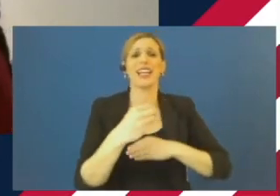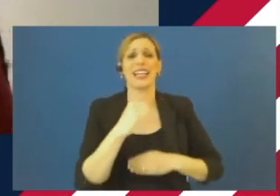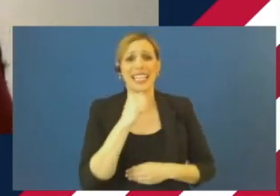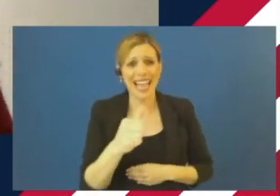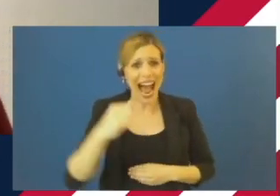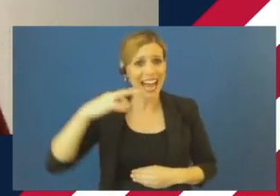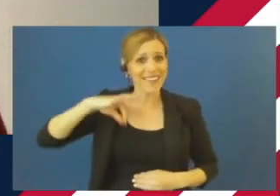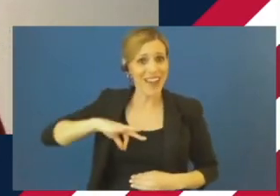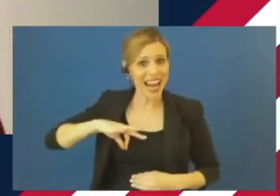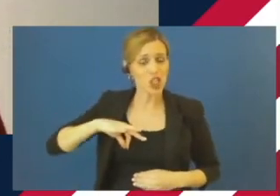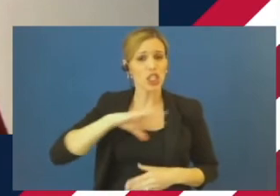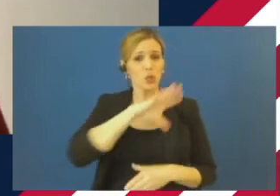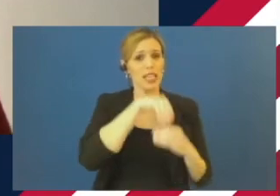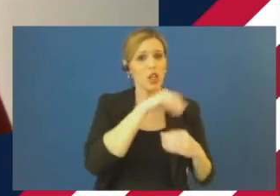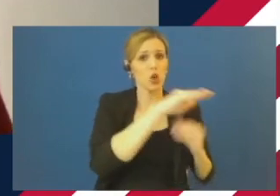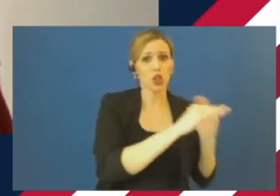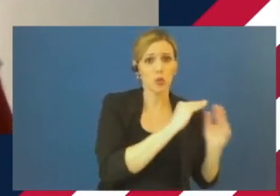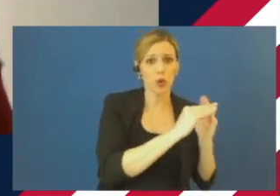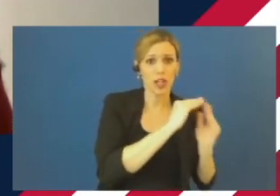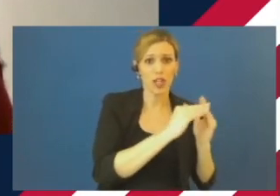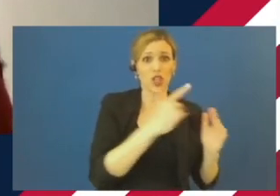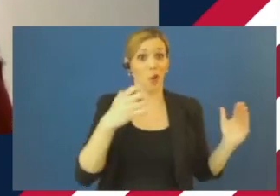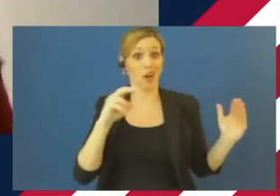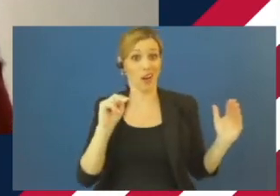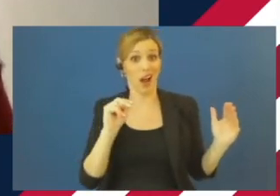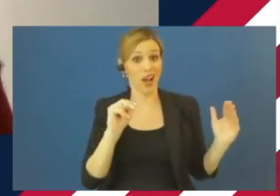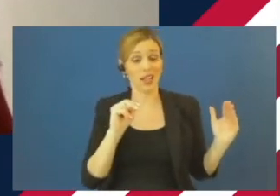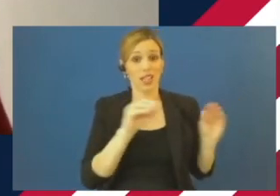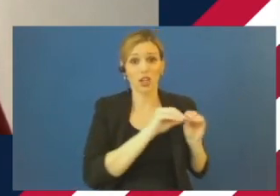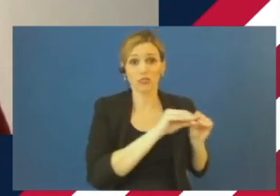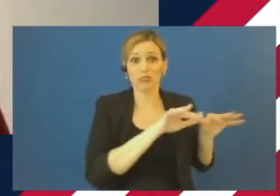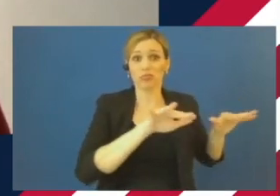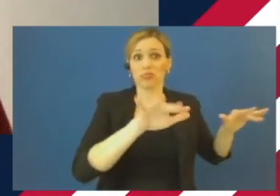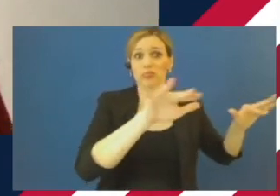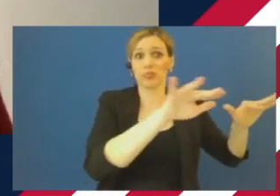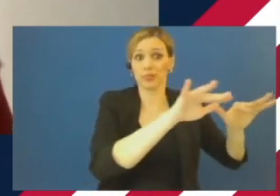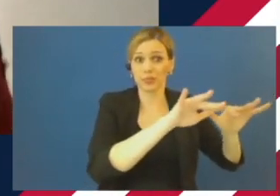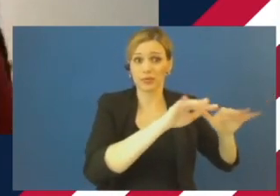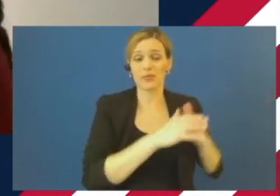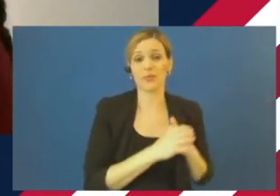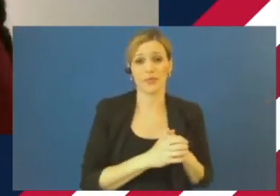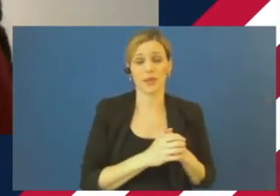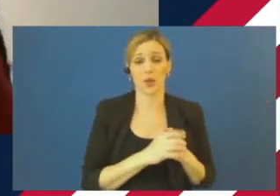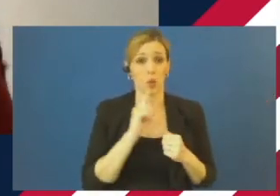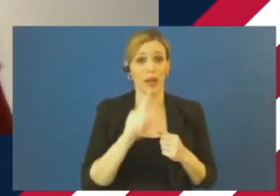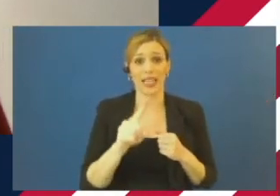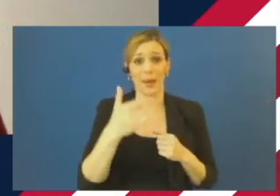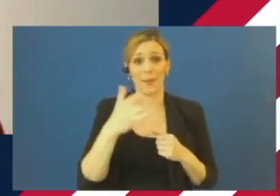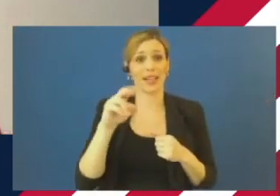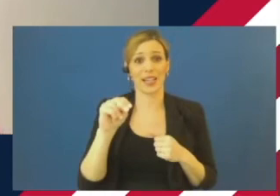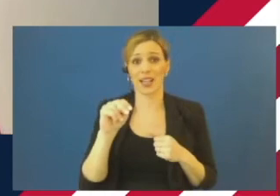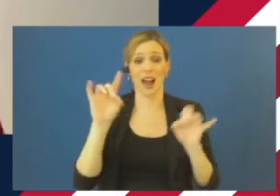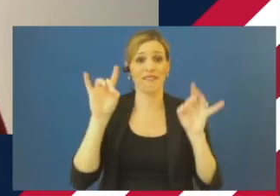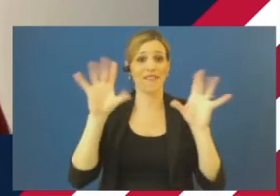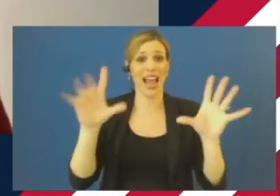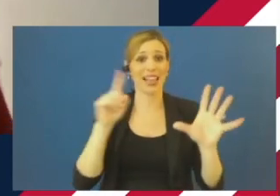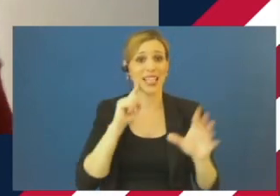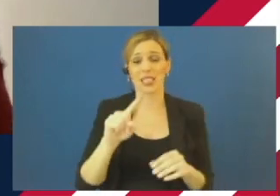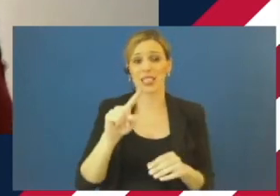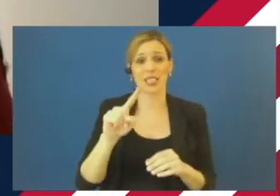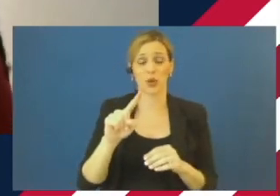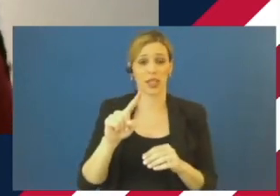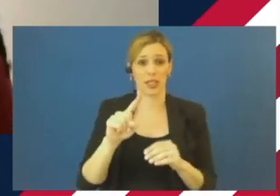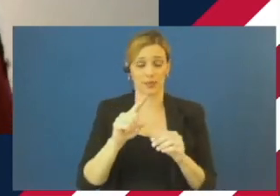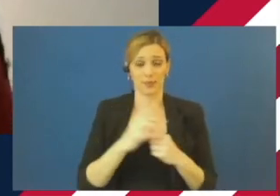many ways, gun violence is the last domino to fall at the end of a long line of racism, trauma, and indifference. But community-based